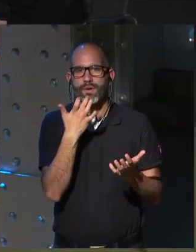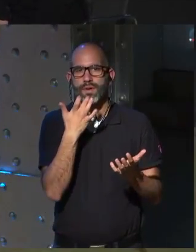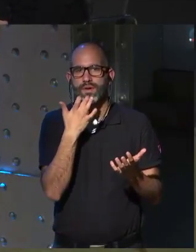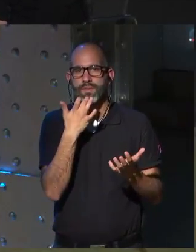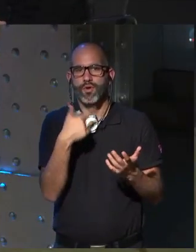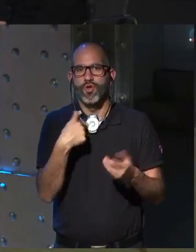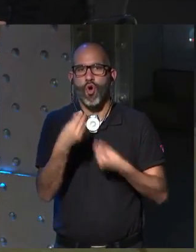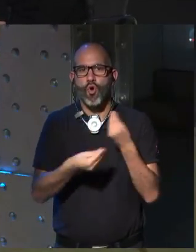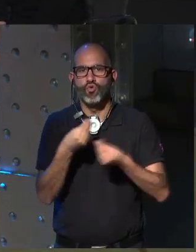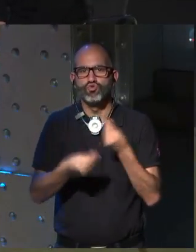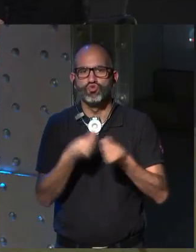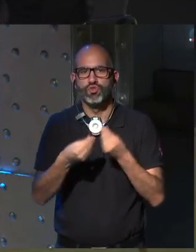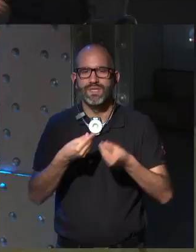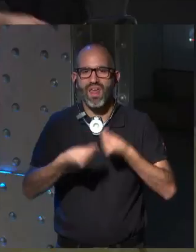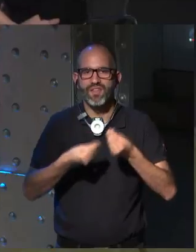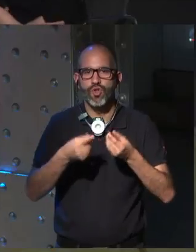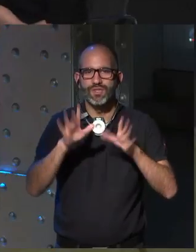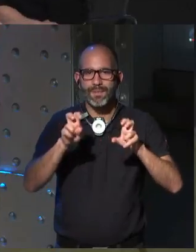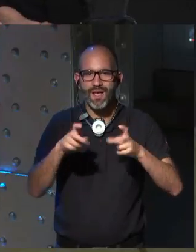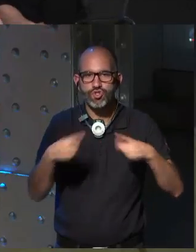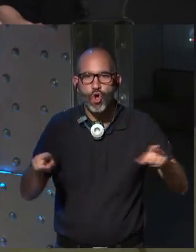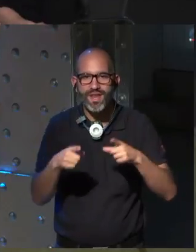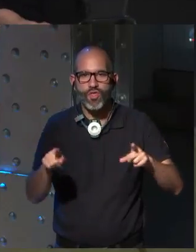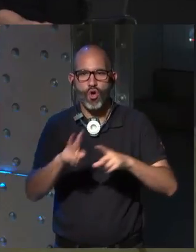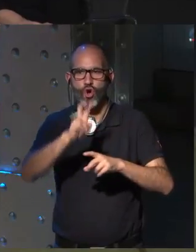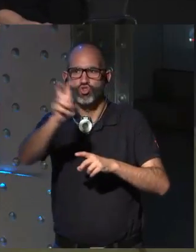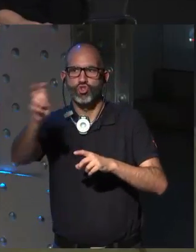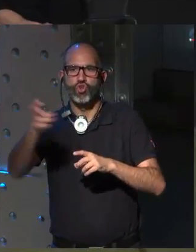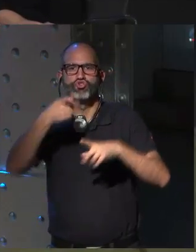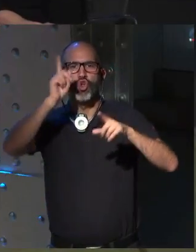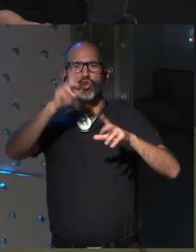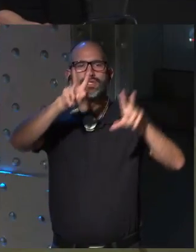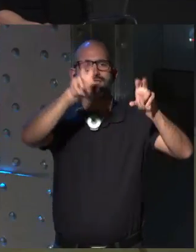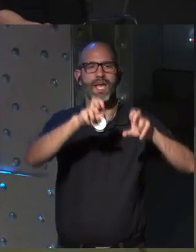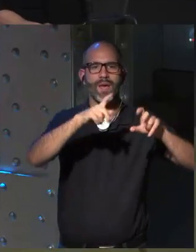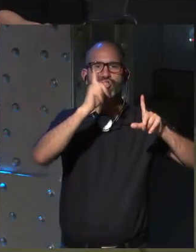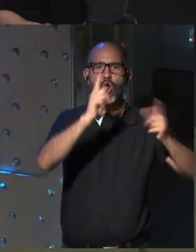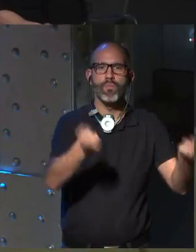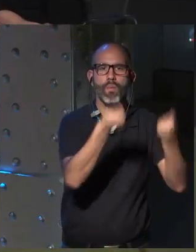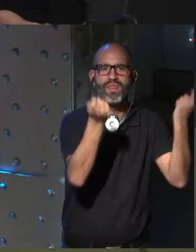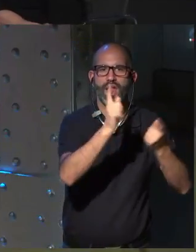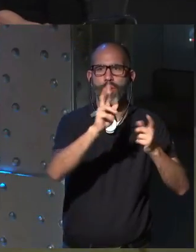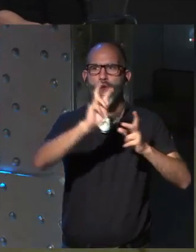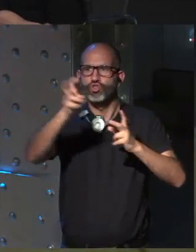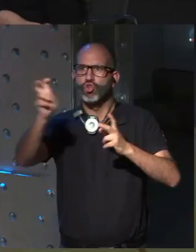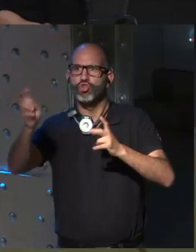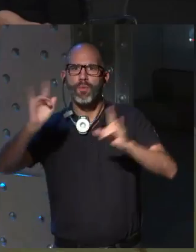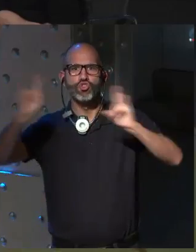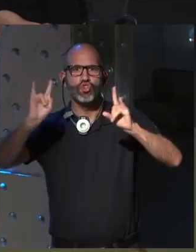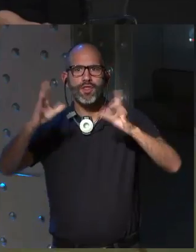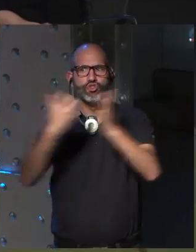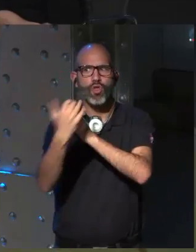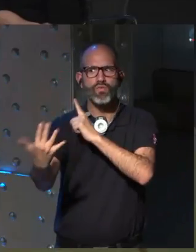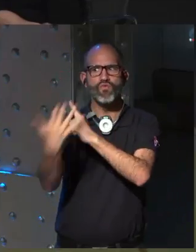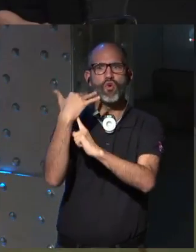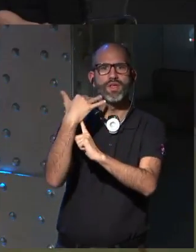really referring to the use that is being made of music and sound in all sorts of things, like advertising,